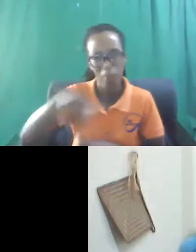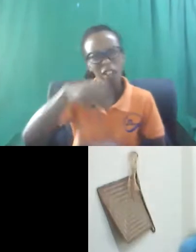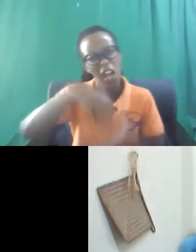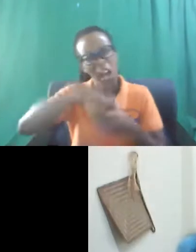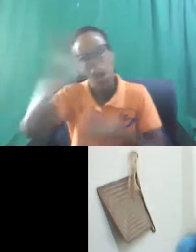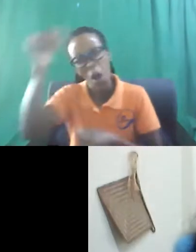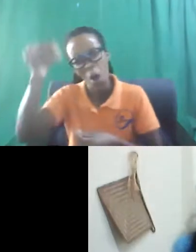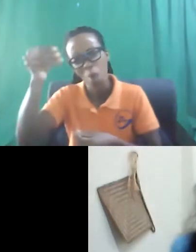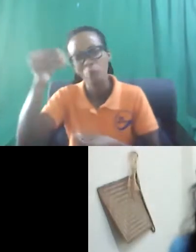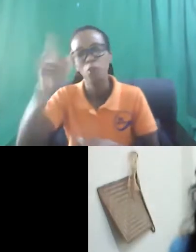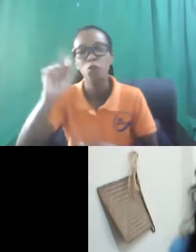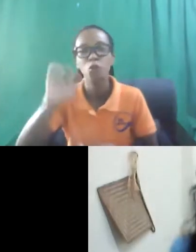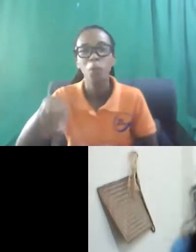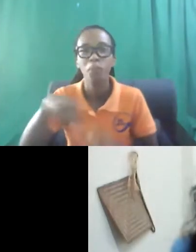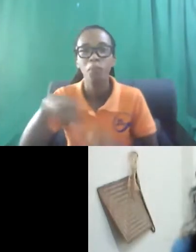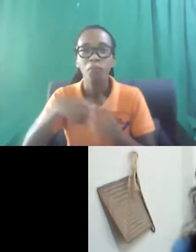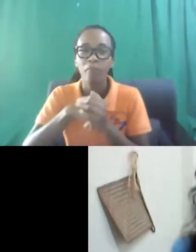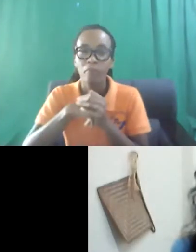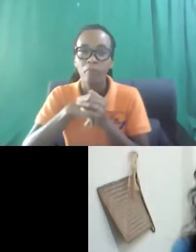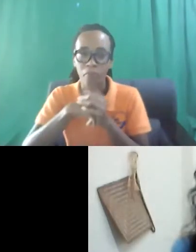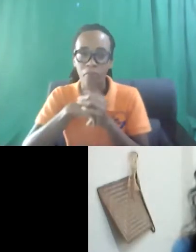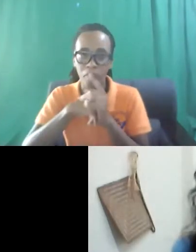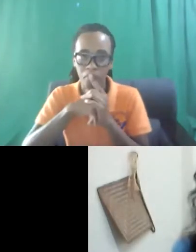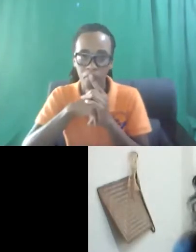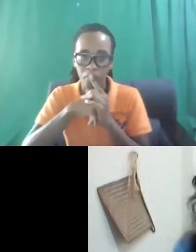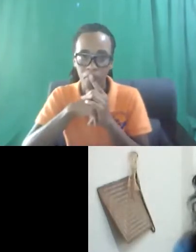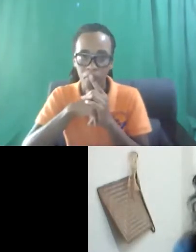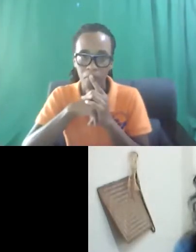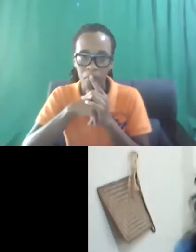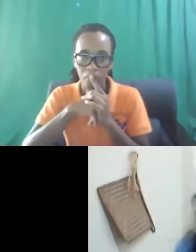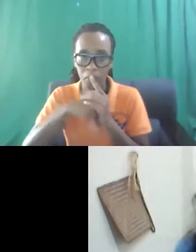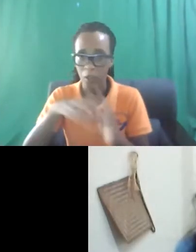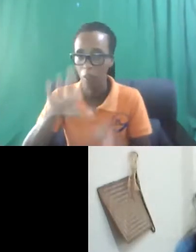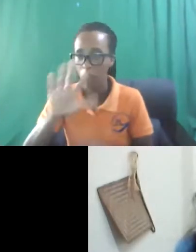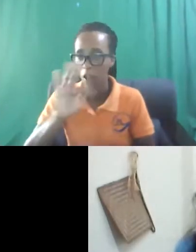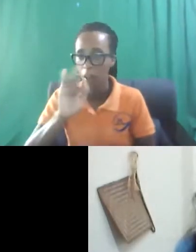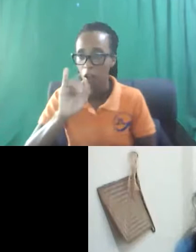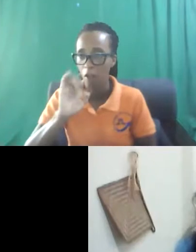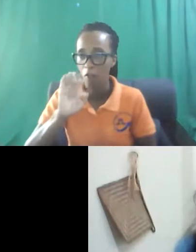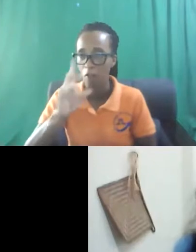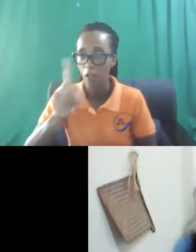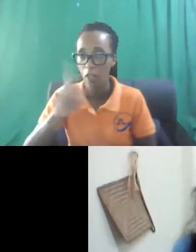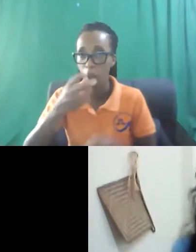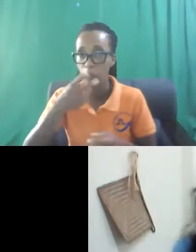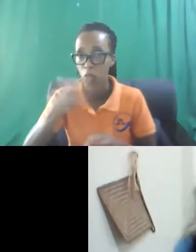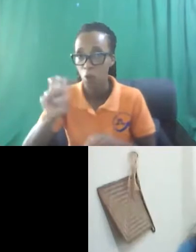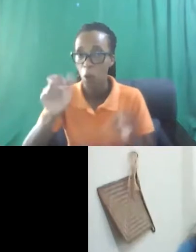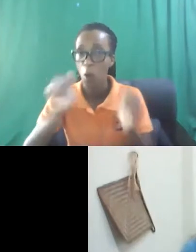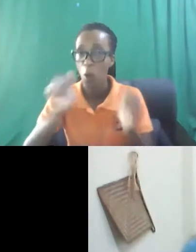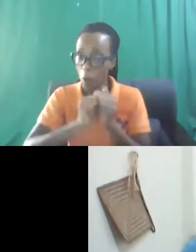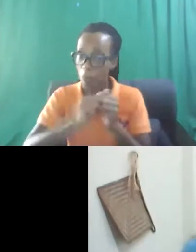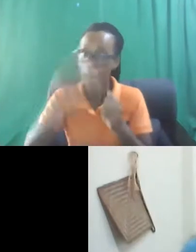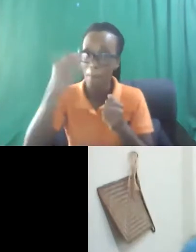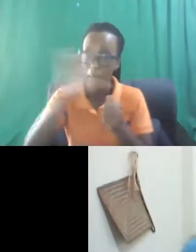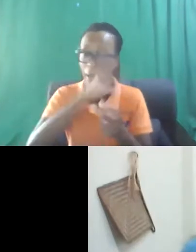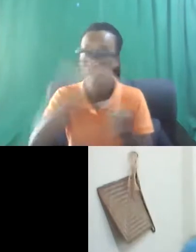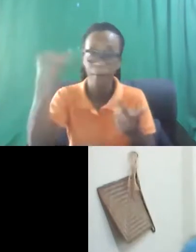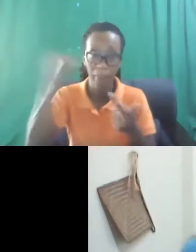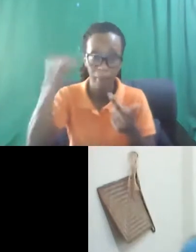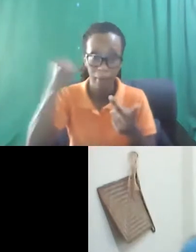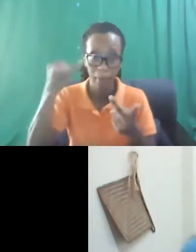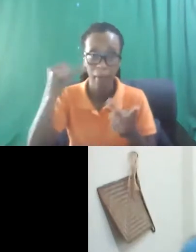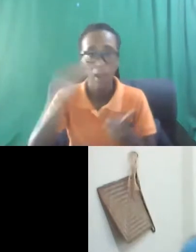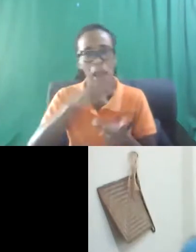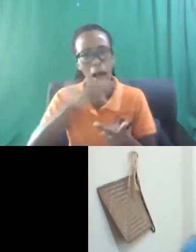moments, I find. So I went on a field trip with Ben and Ian and the rest of